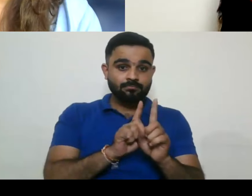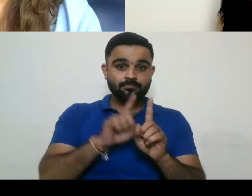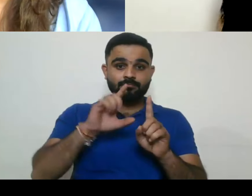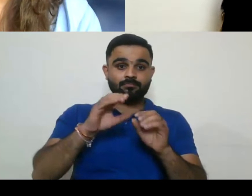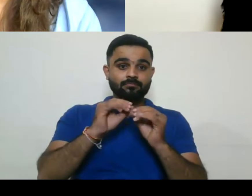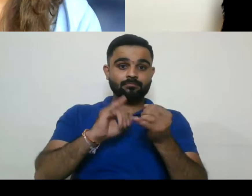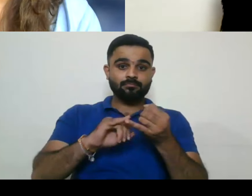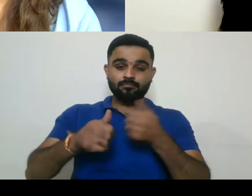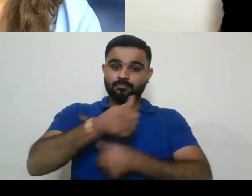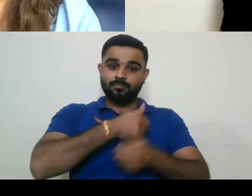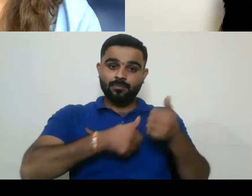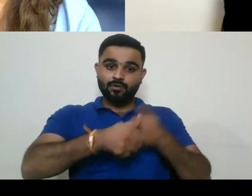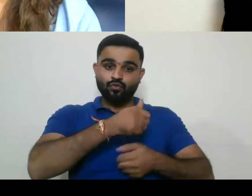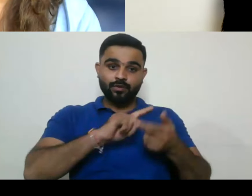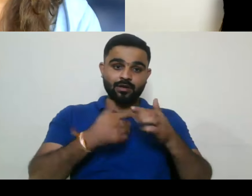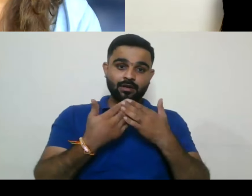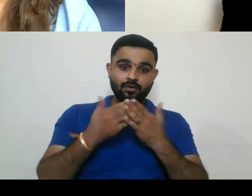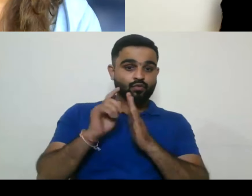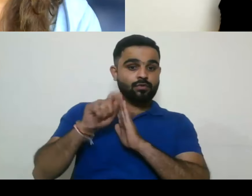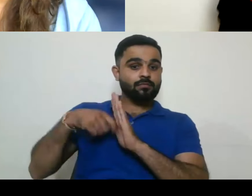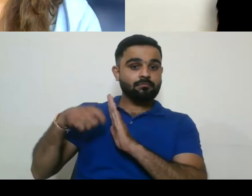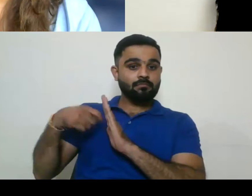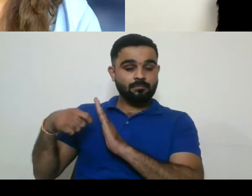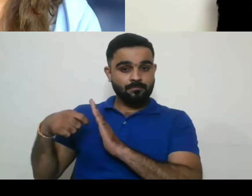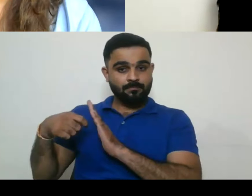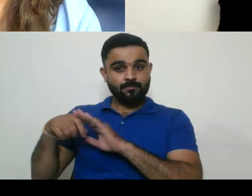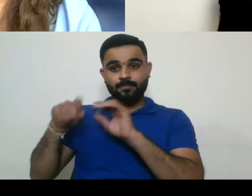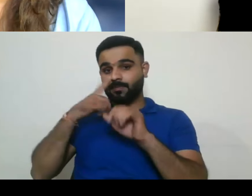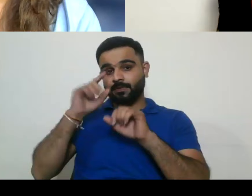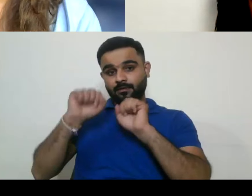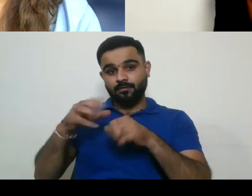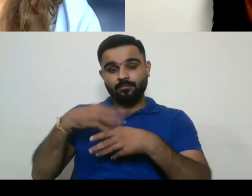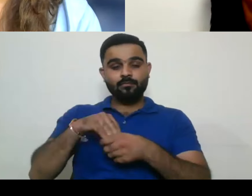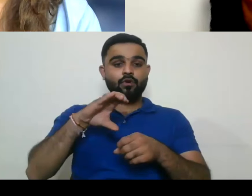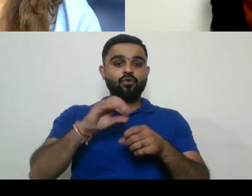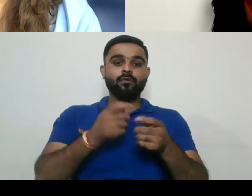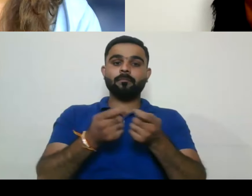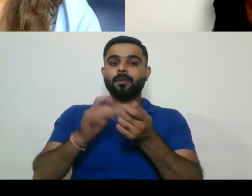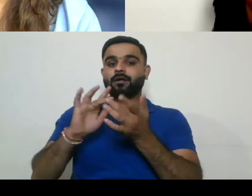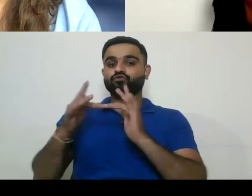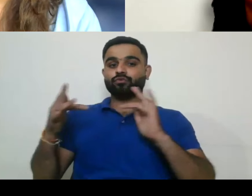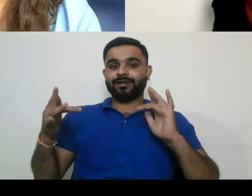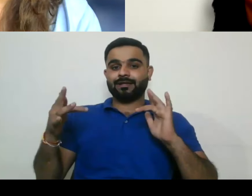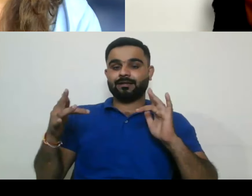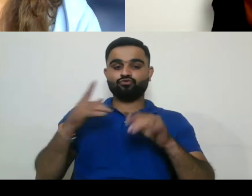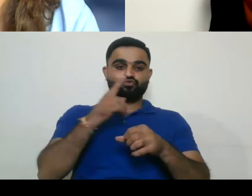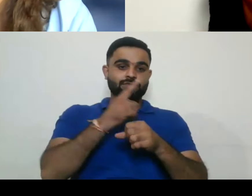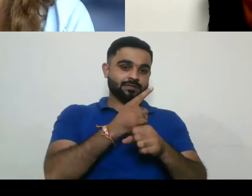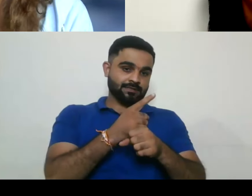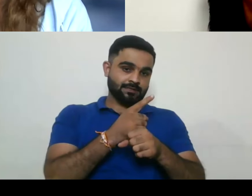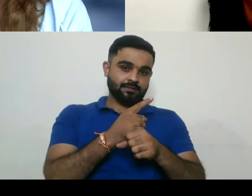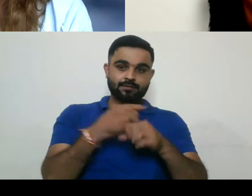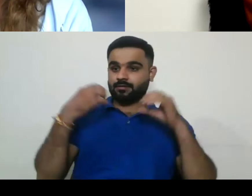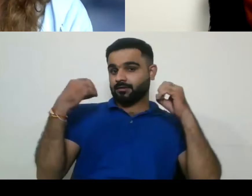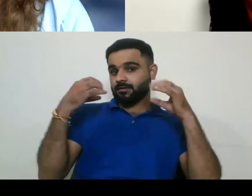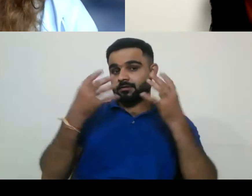CBSE competency-based education project, and she has co-moderated an online course for teachers on